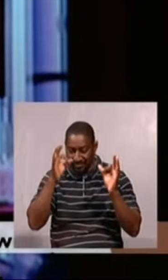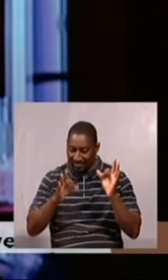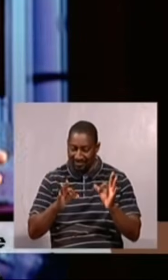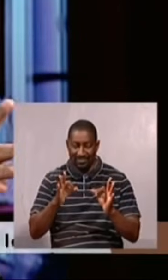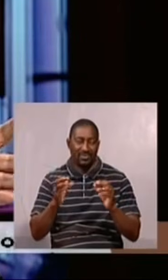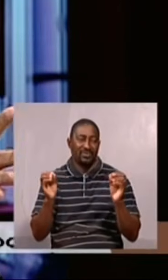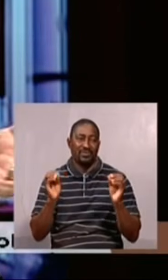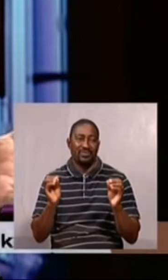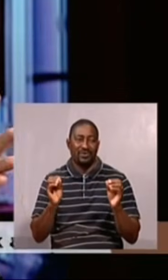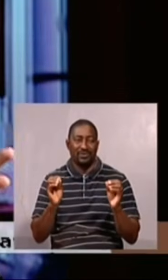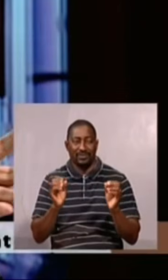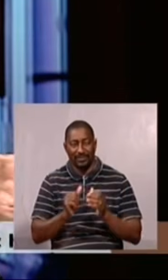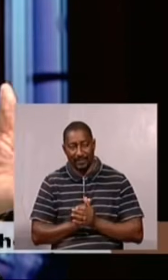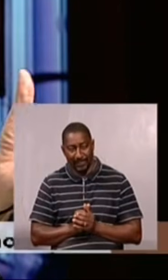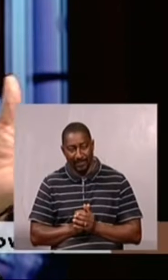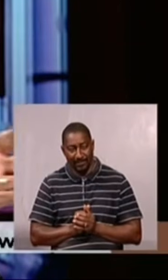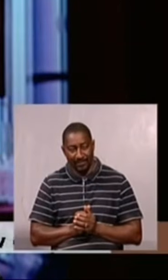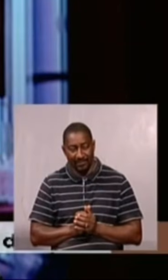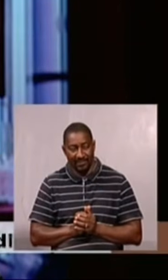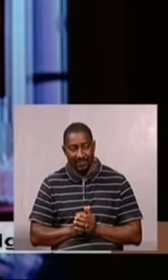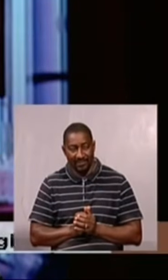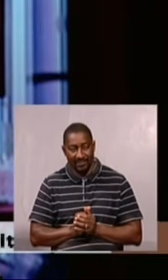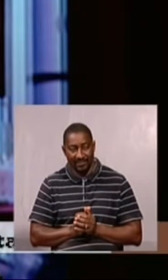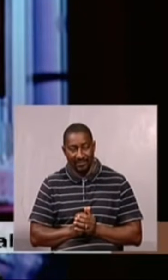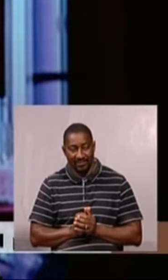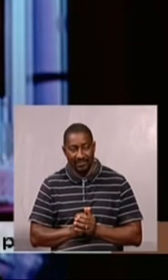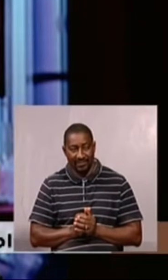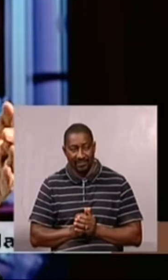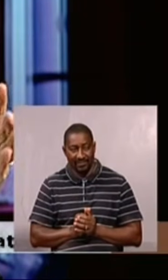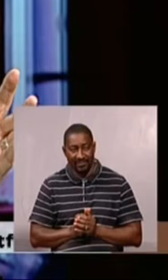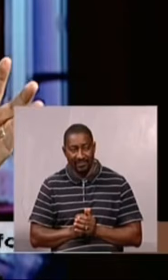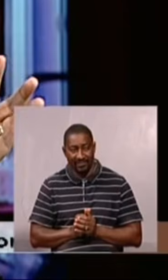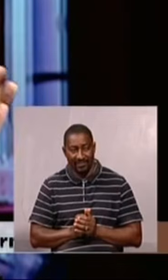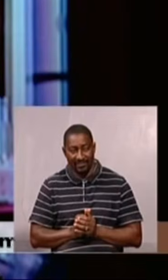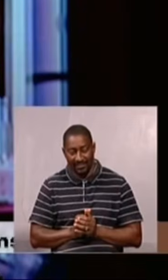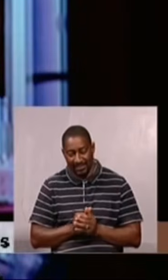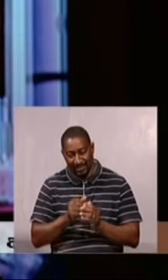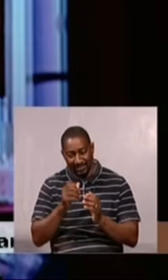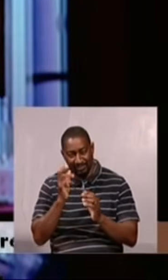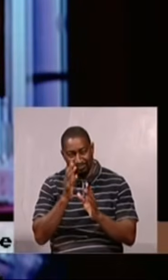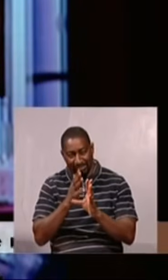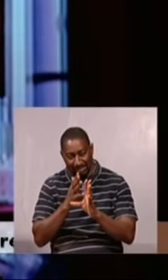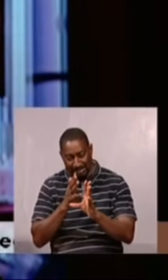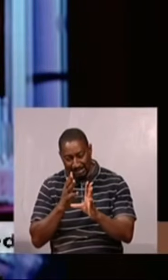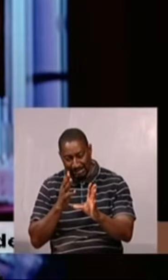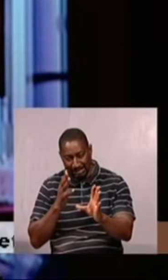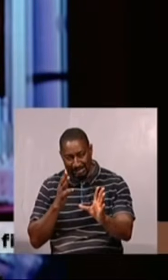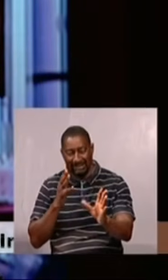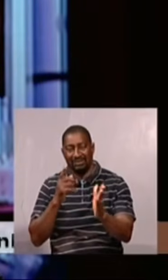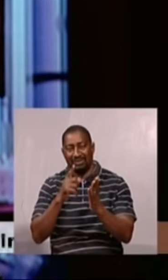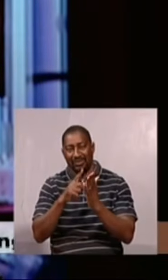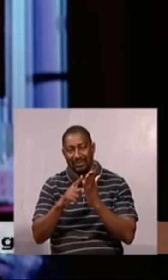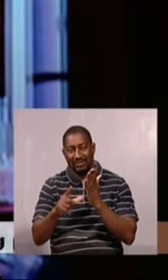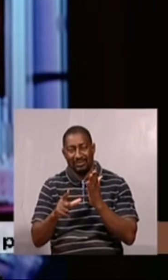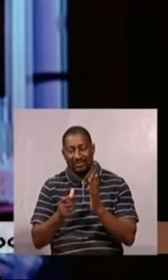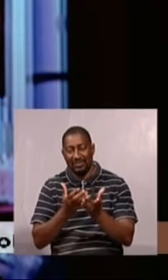and other things that would relate to what we're talking about are just in this long queue of legislation waiting to come